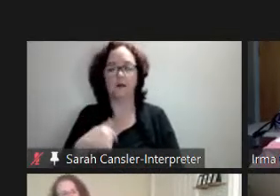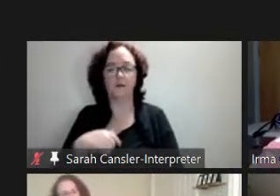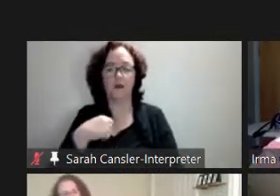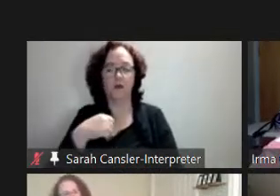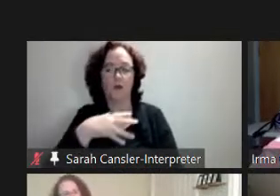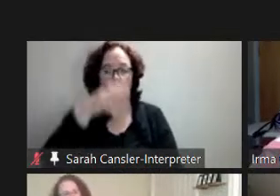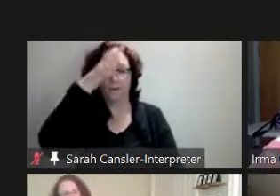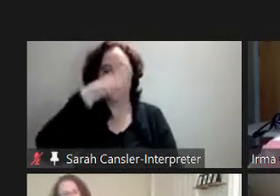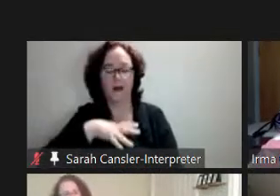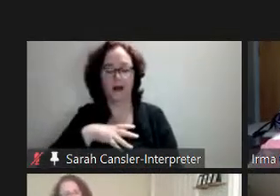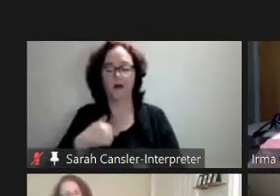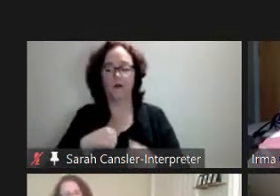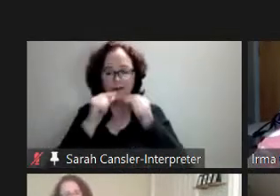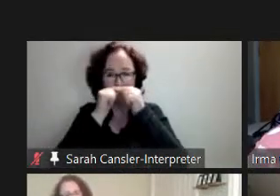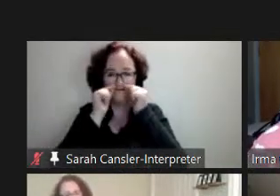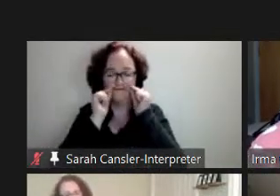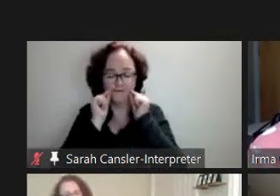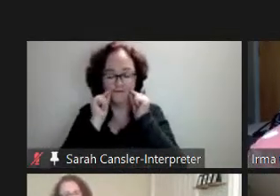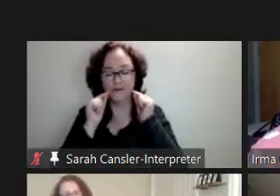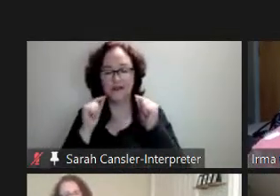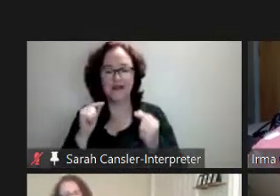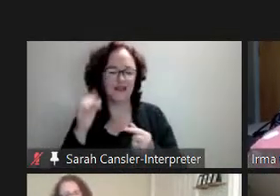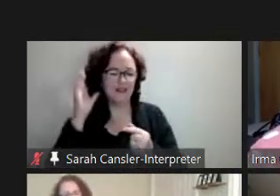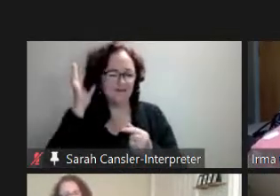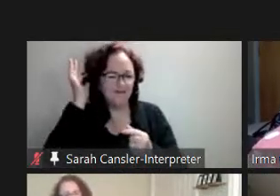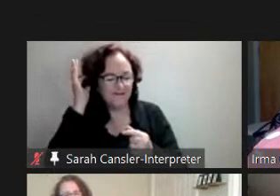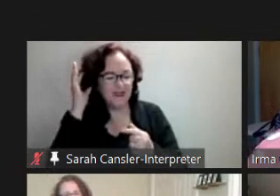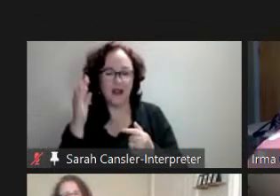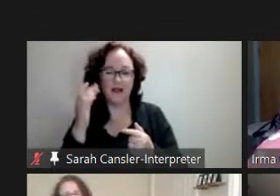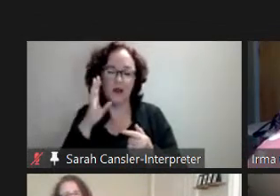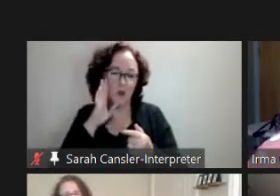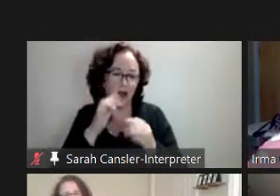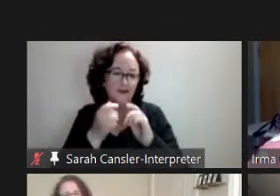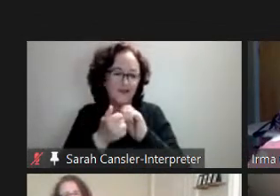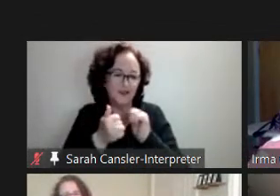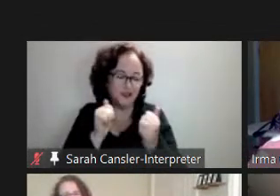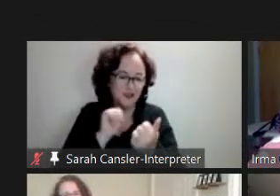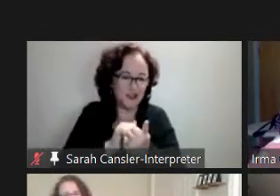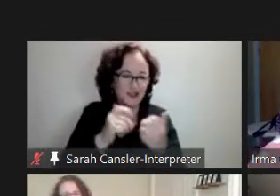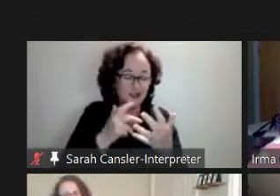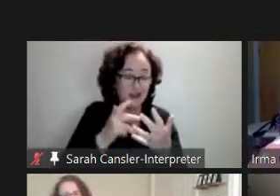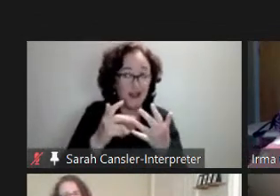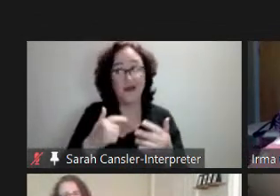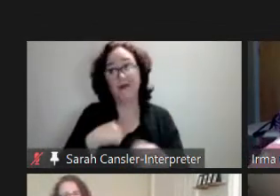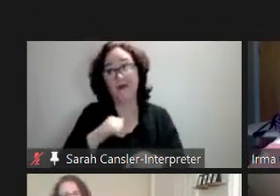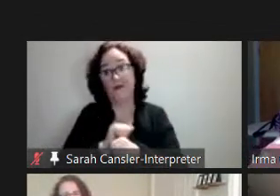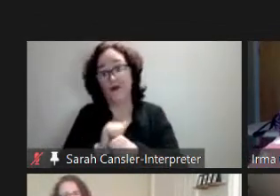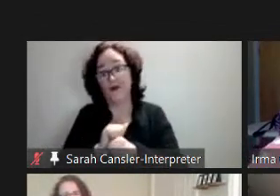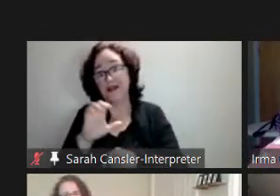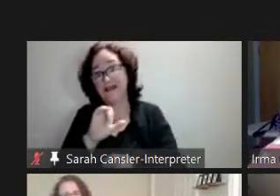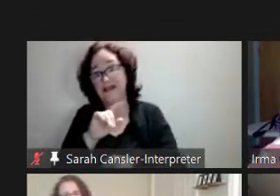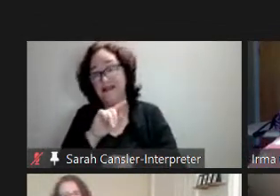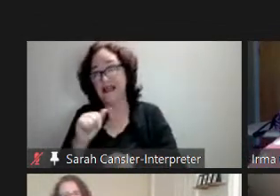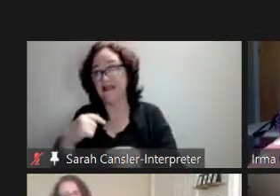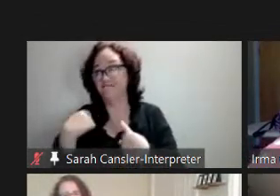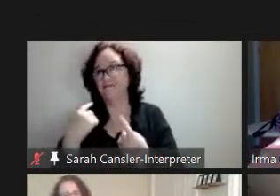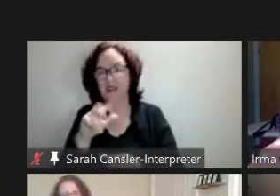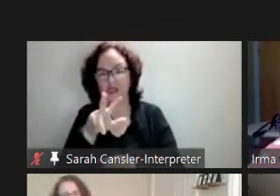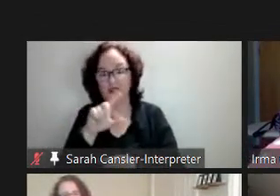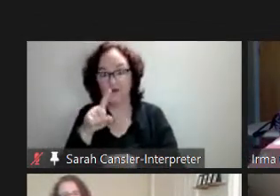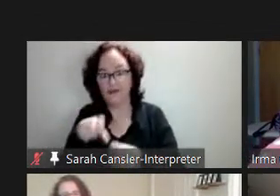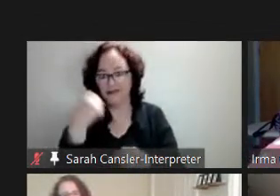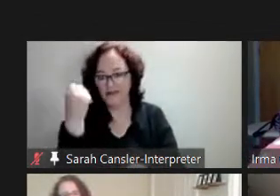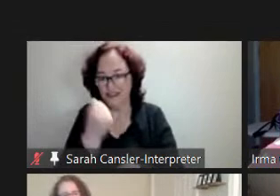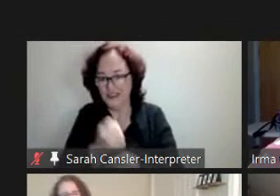to be brown hair is mostly gray now after working at CTA for 31 years. And I also have